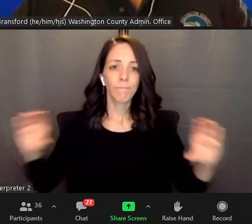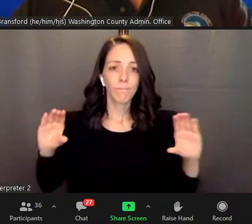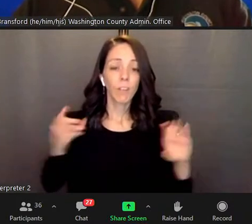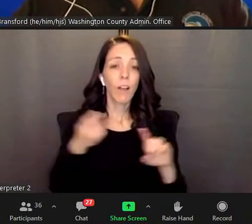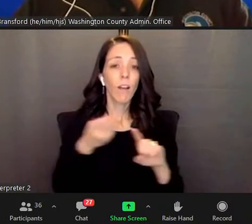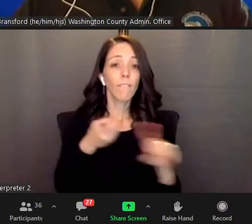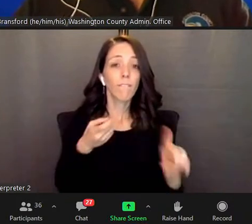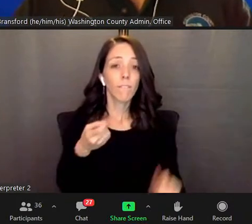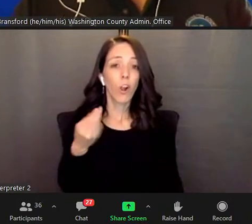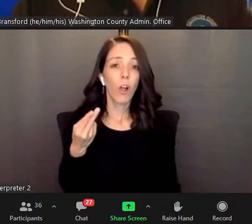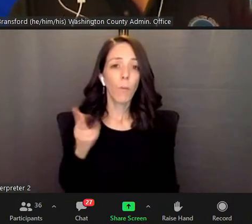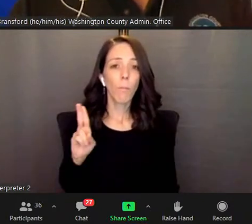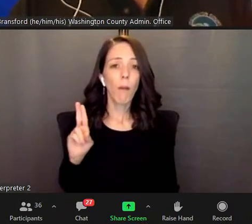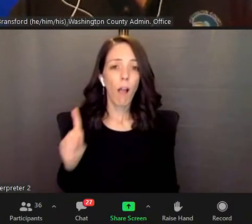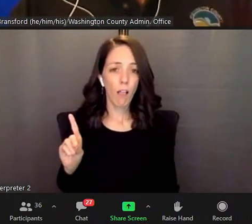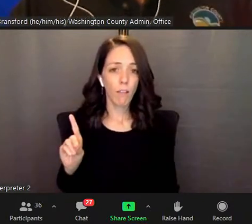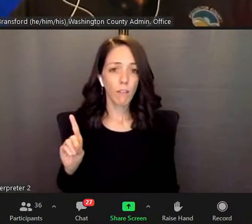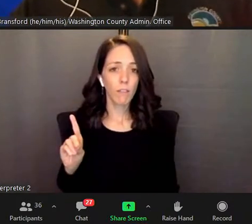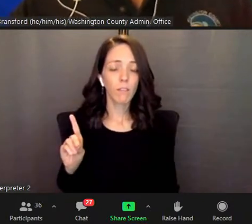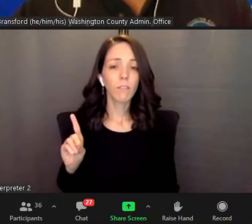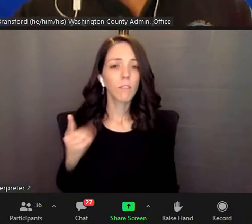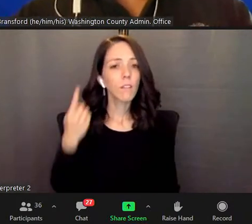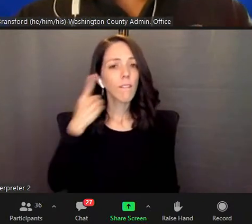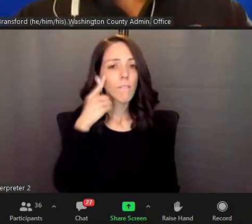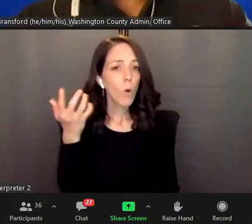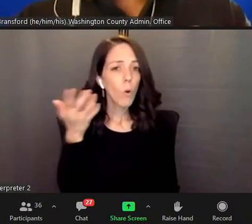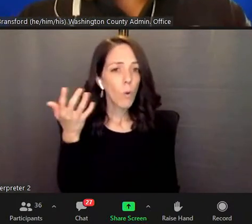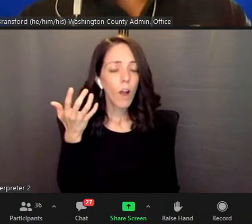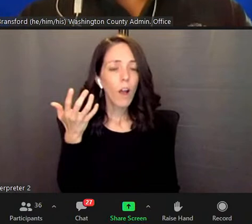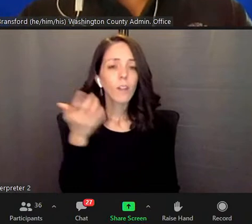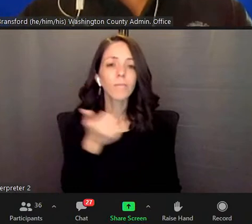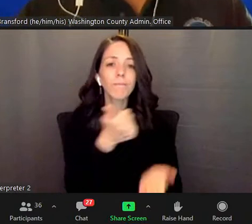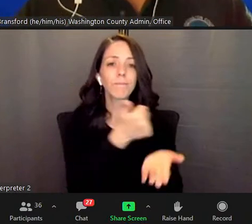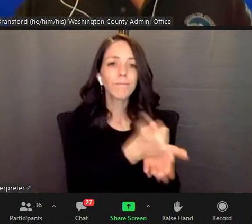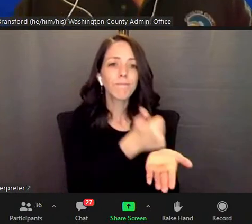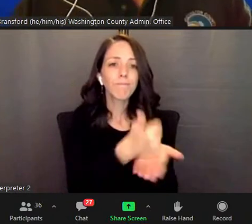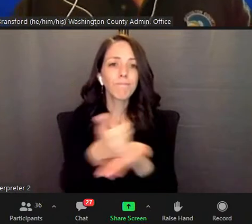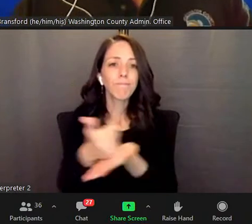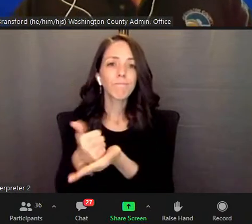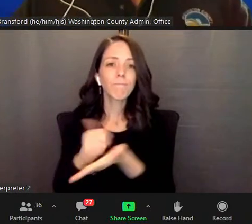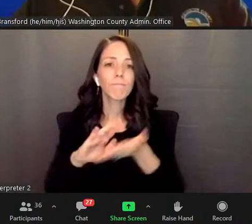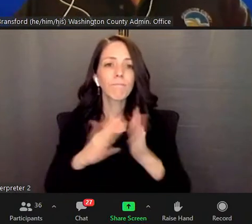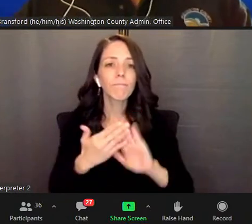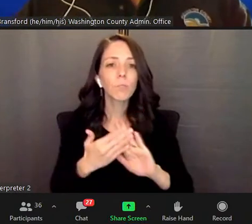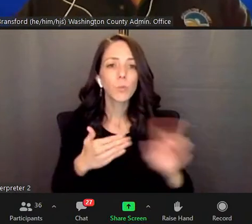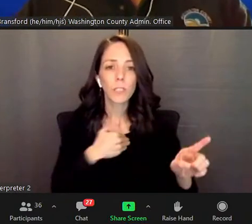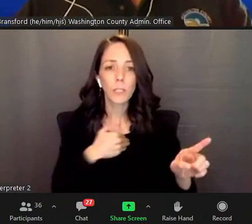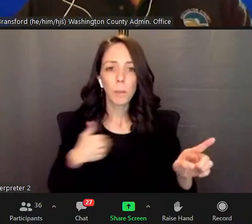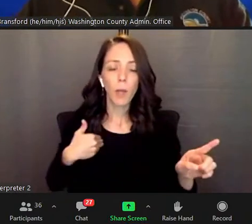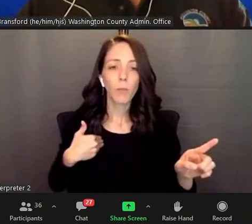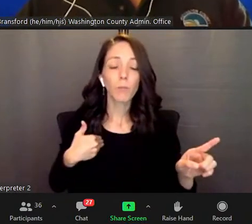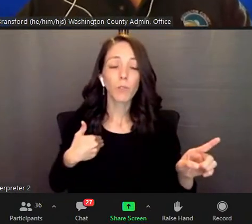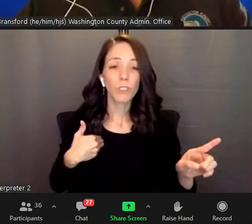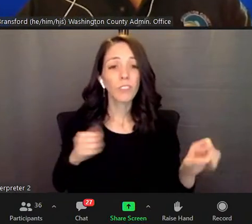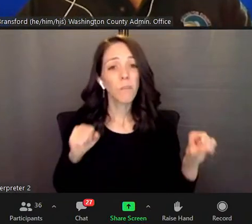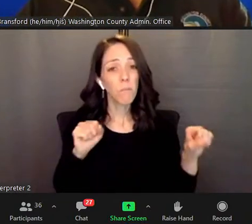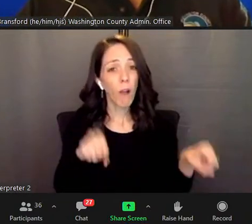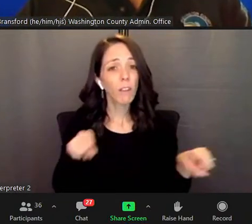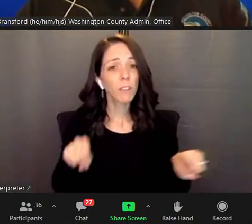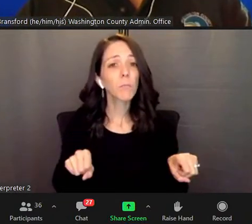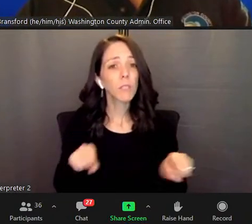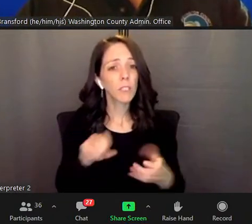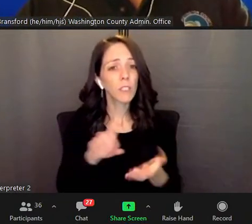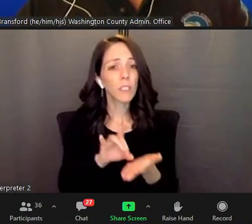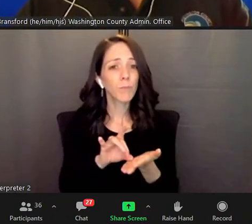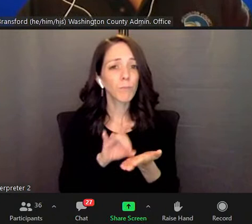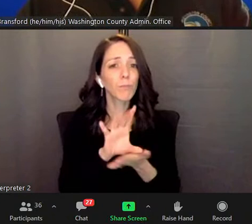the purposes of helping our community members who may be at risk of eviction or